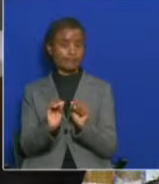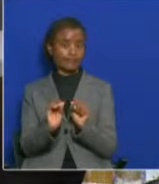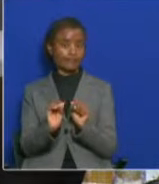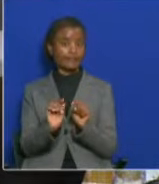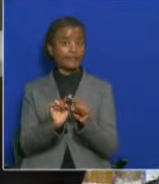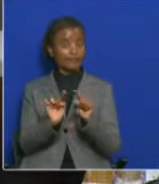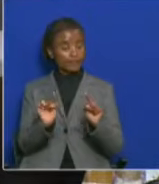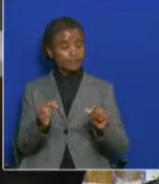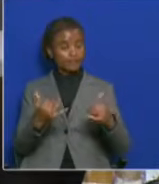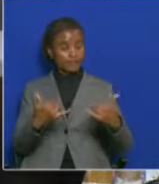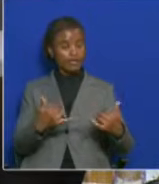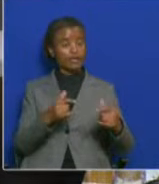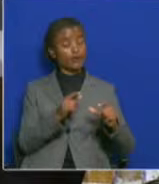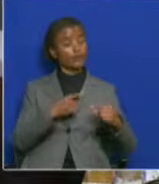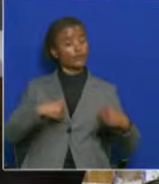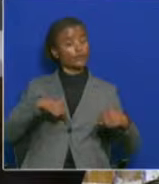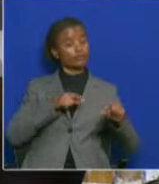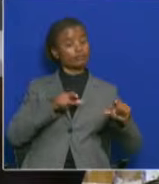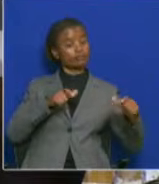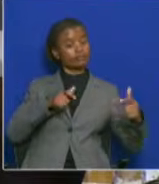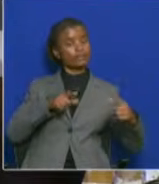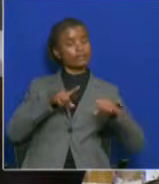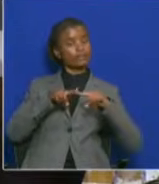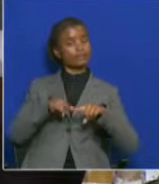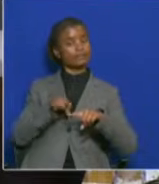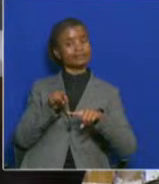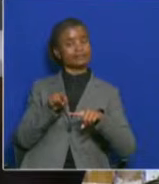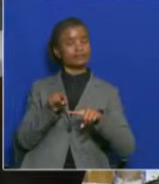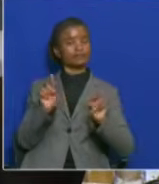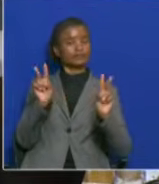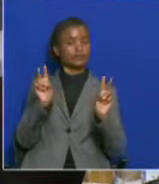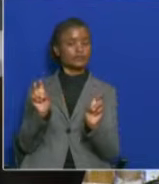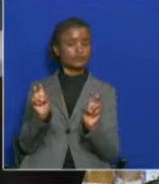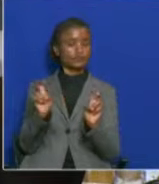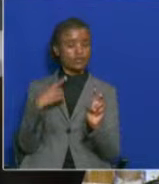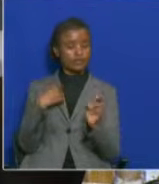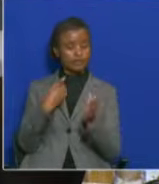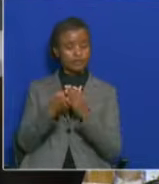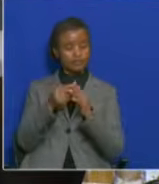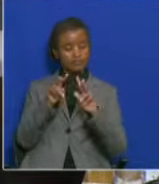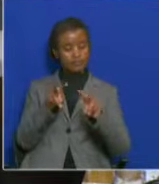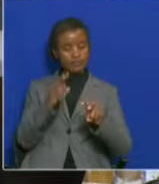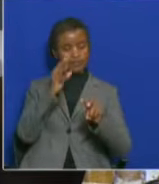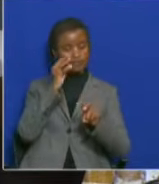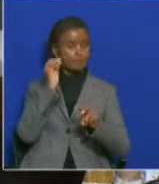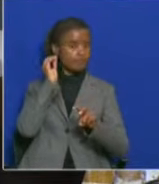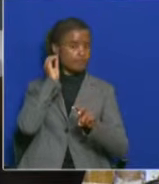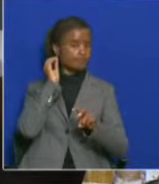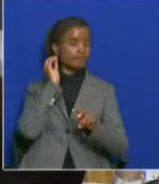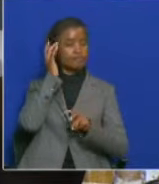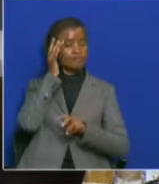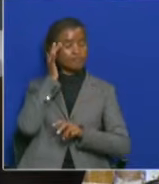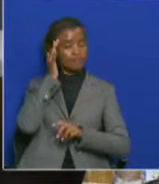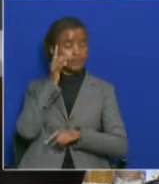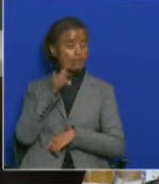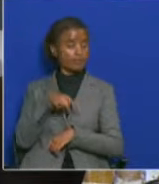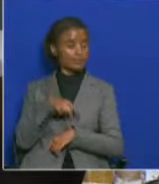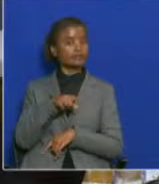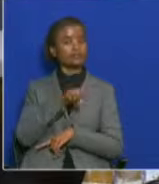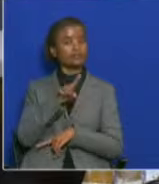to rely on that and to consider that in the course of the investigation of the